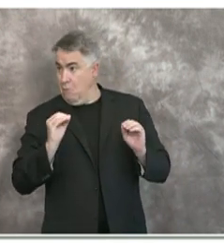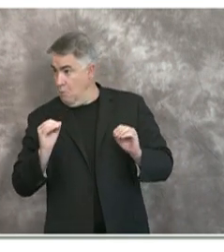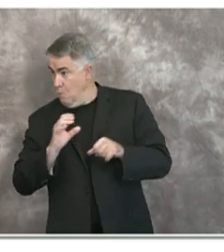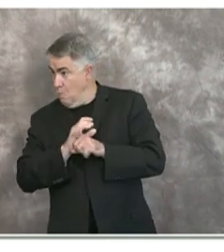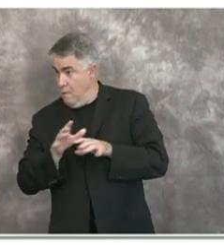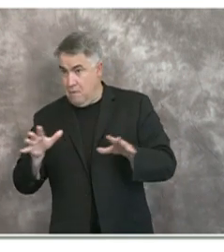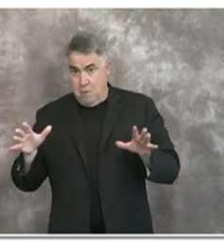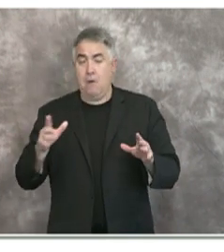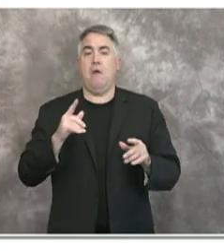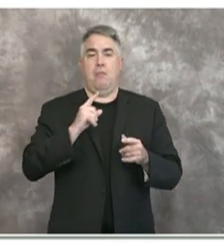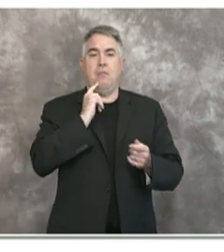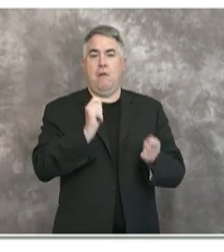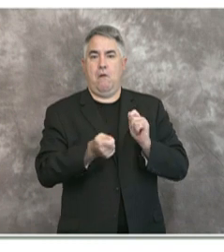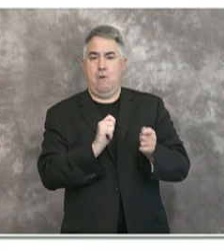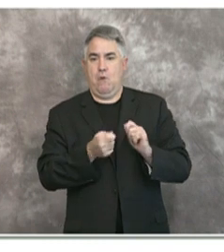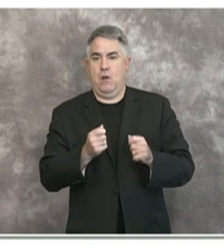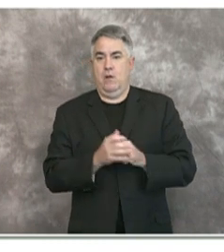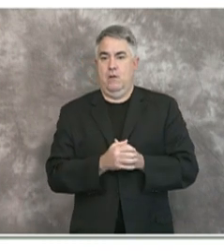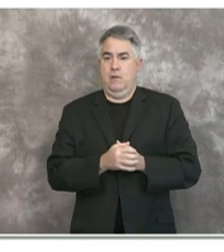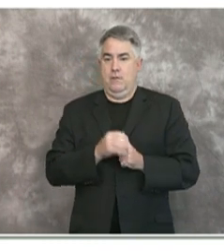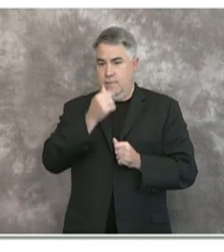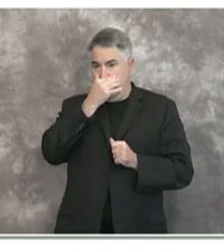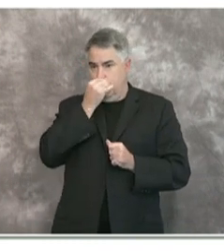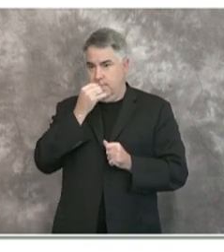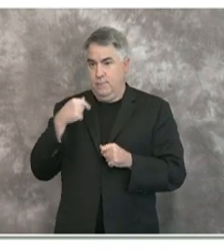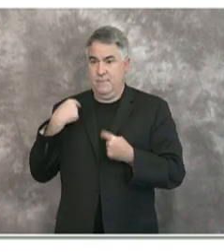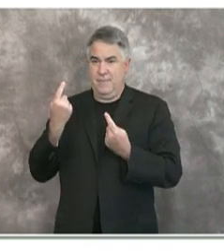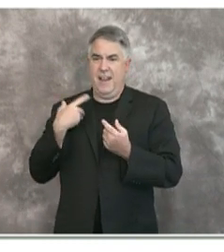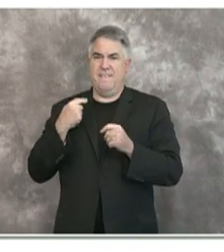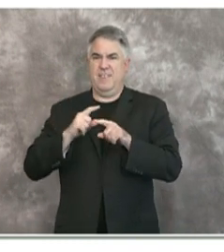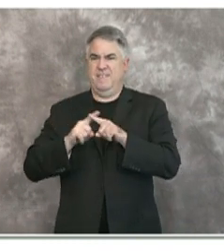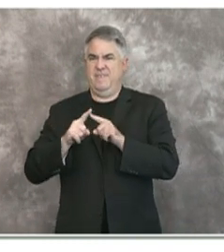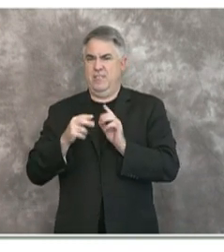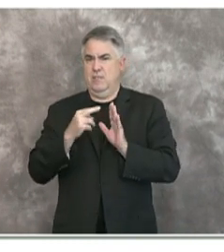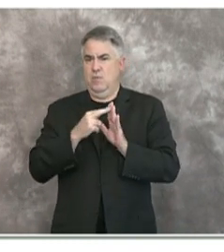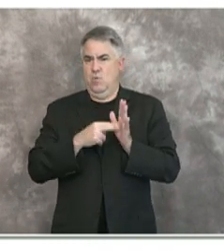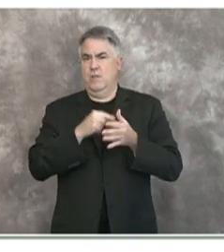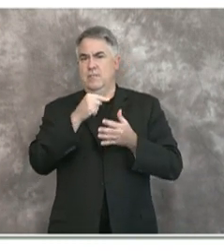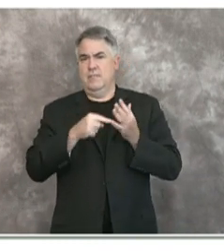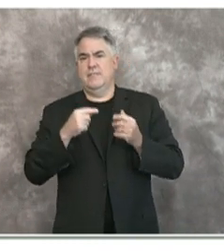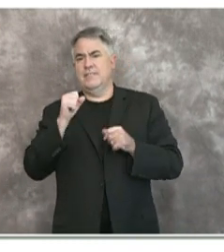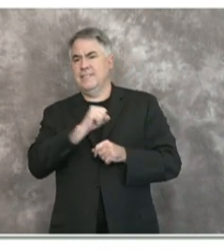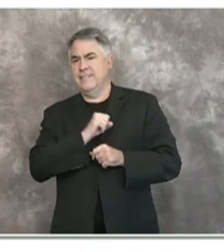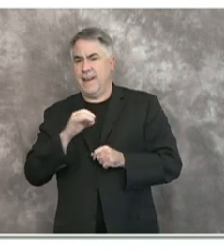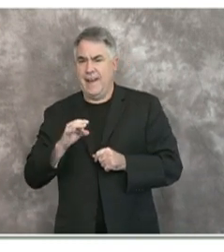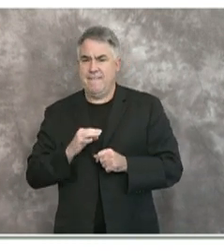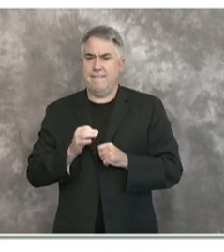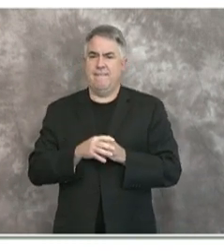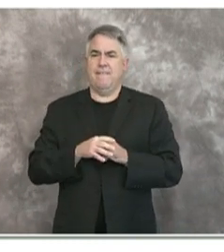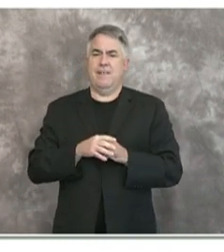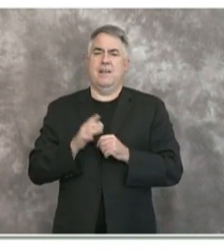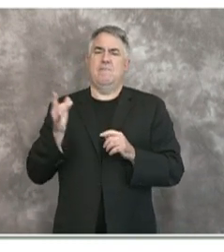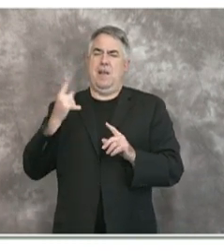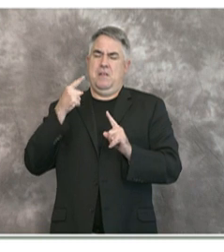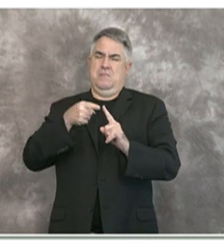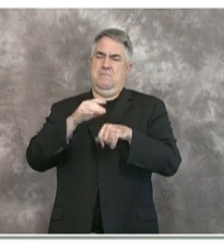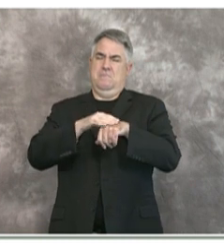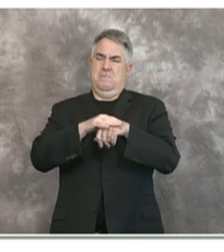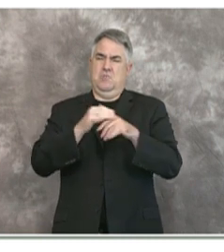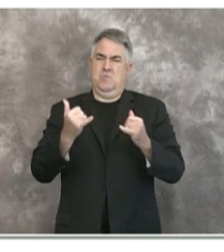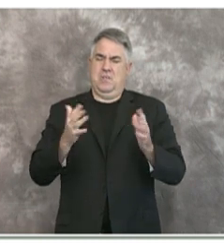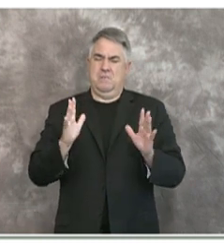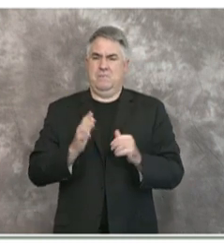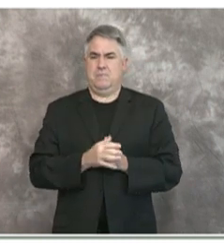many other guidelines for staff and volunteers, but I'm going to touch on only a few of them today. We're asking that places of